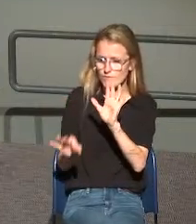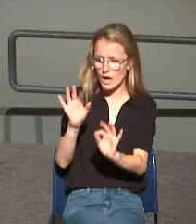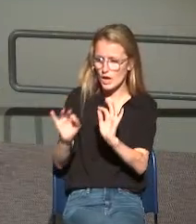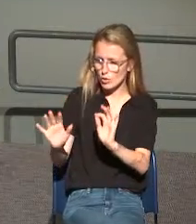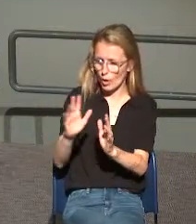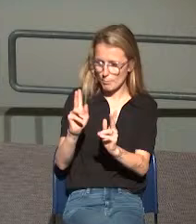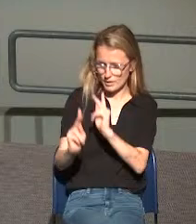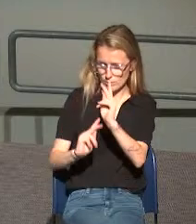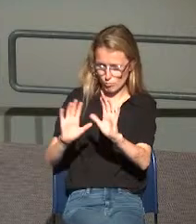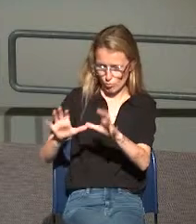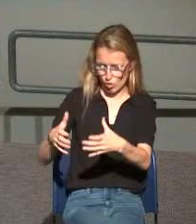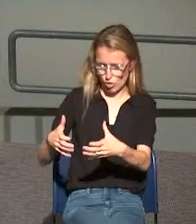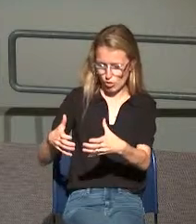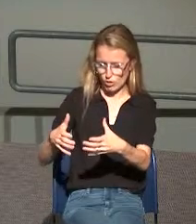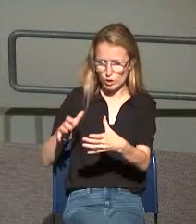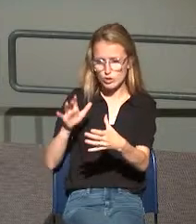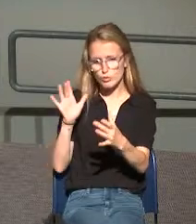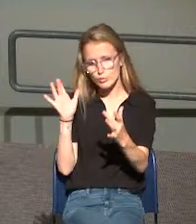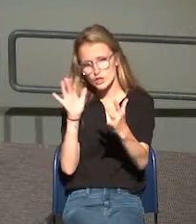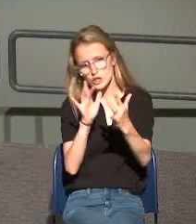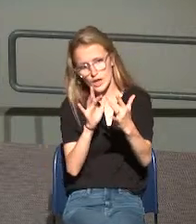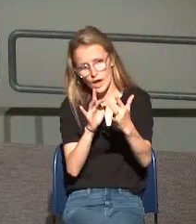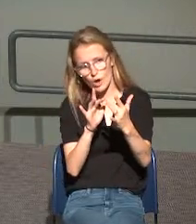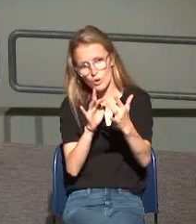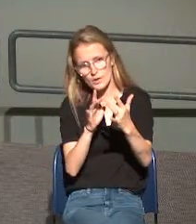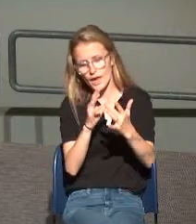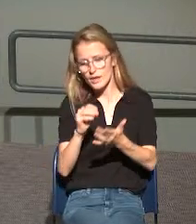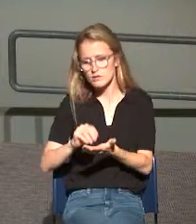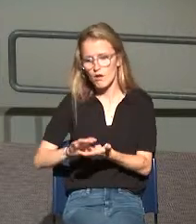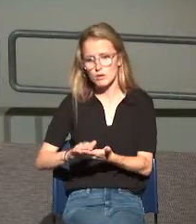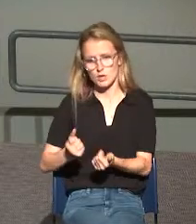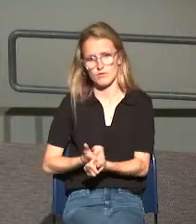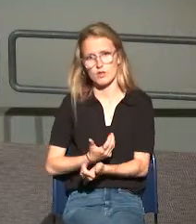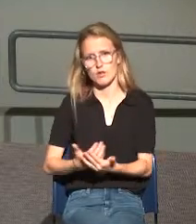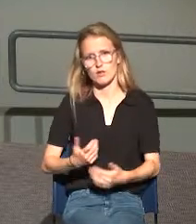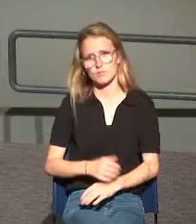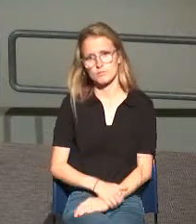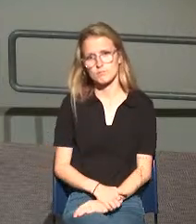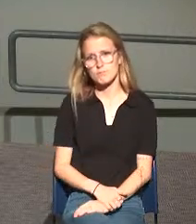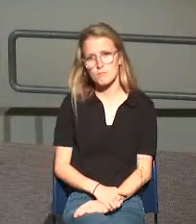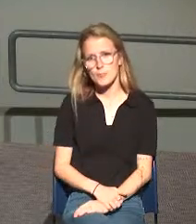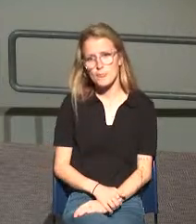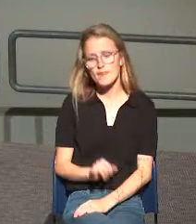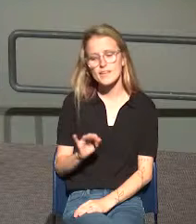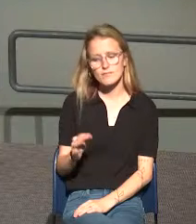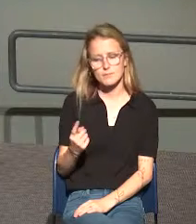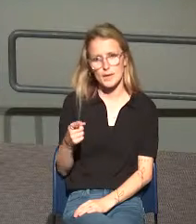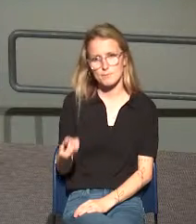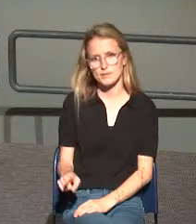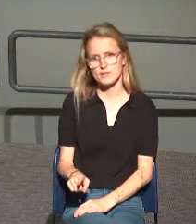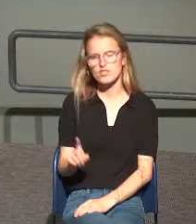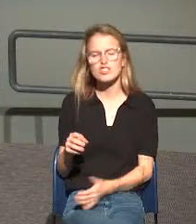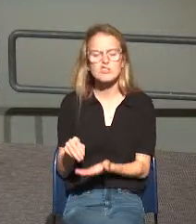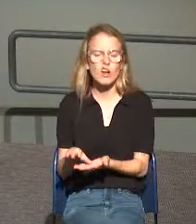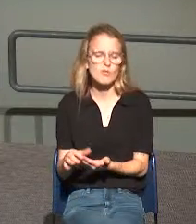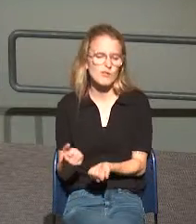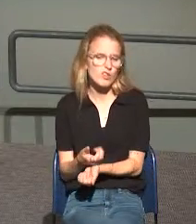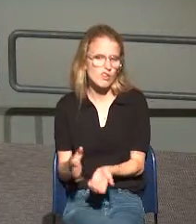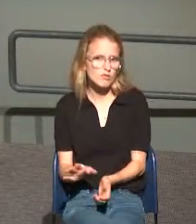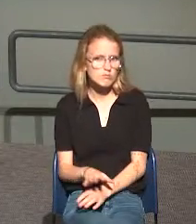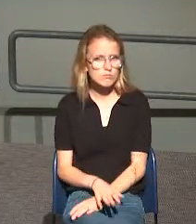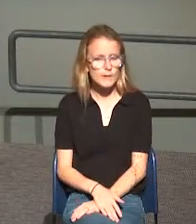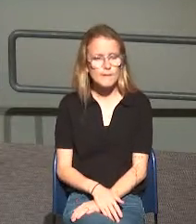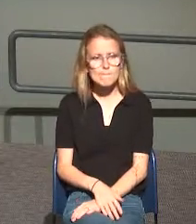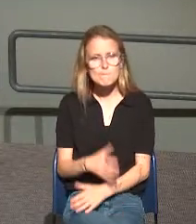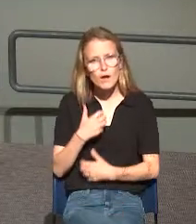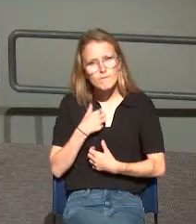people, reach out and document everything, just in case. Be confident, be the best